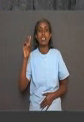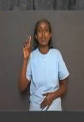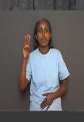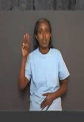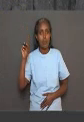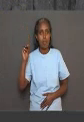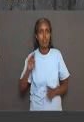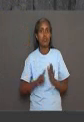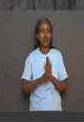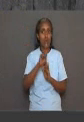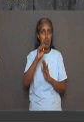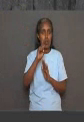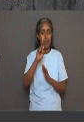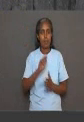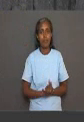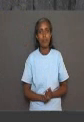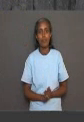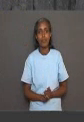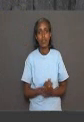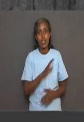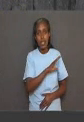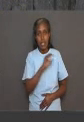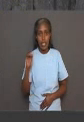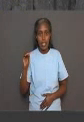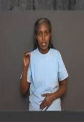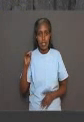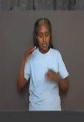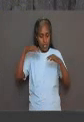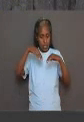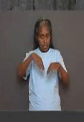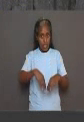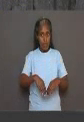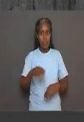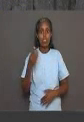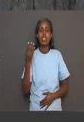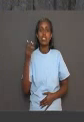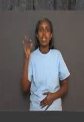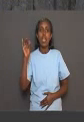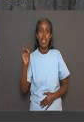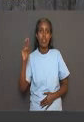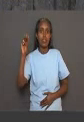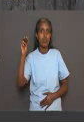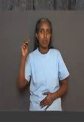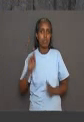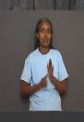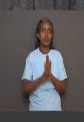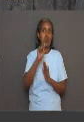meters tall, and the cliff is 80 meters